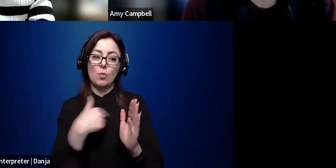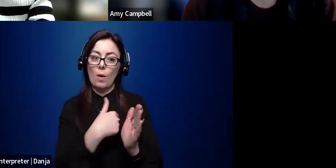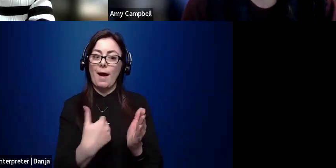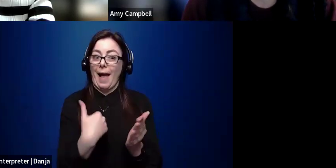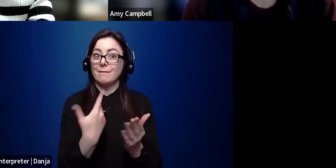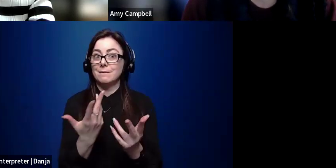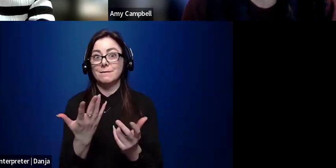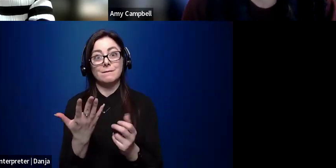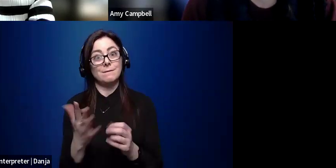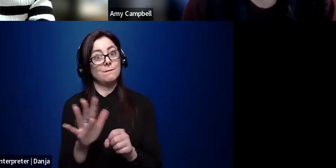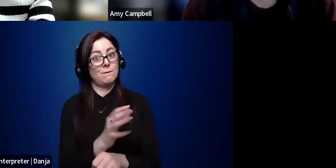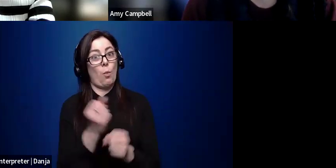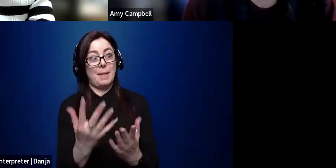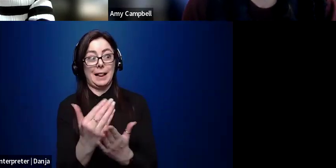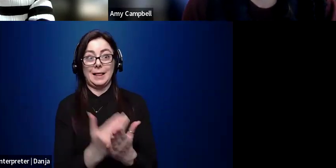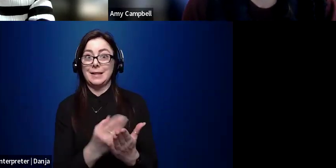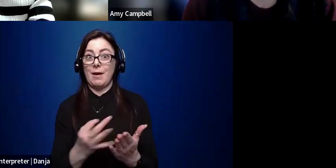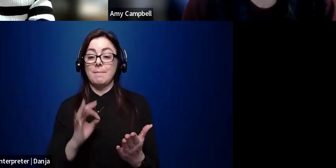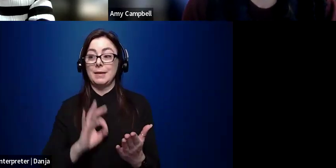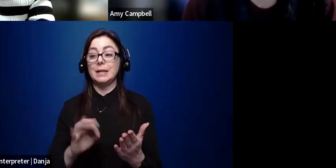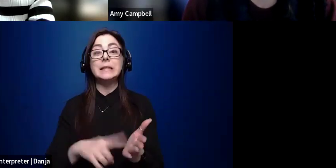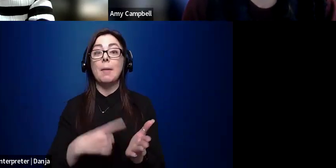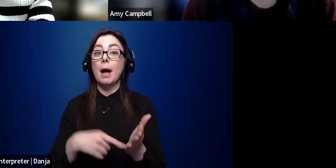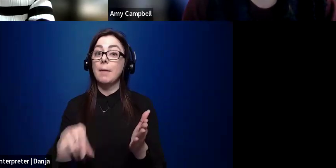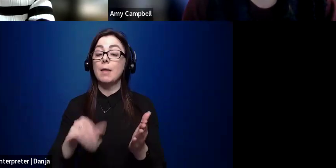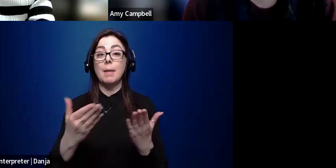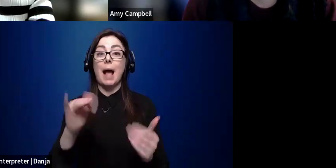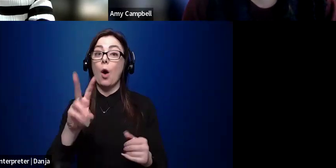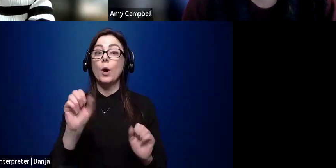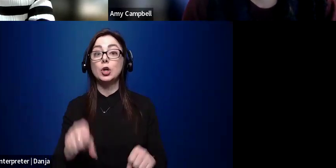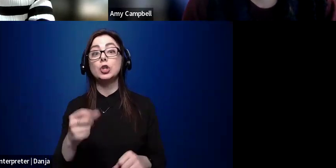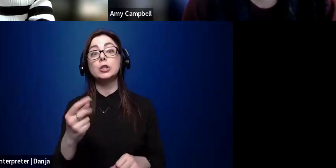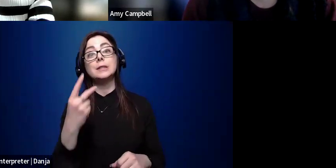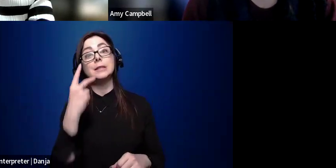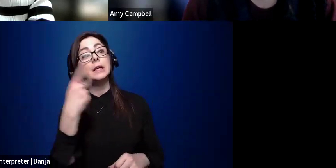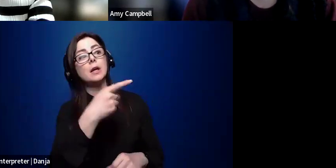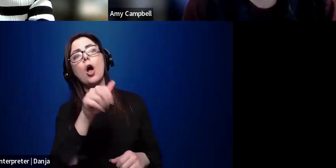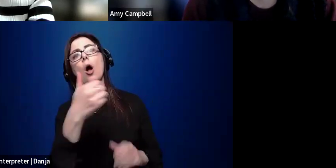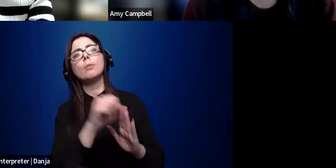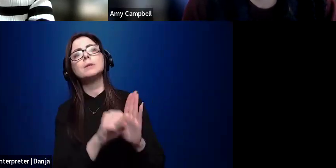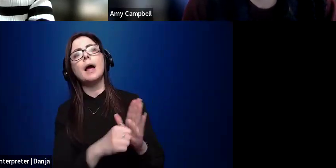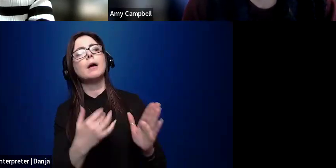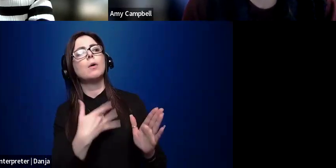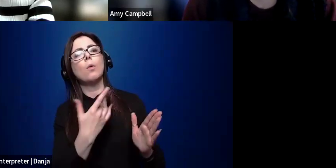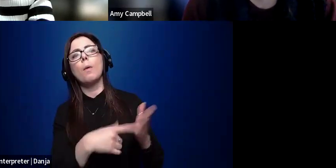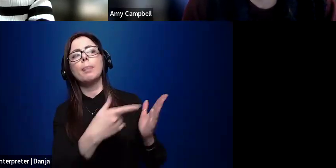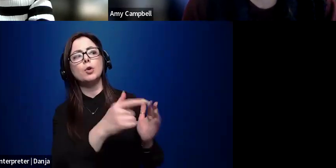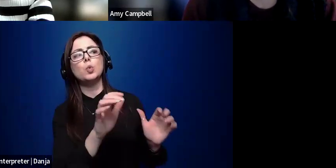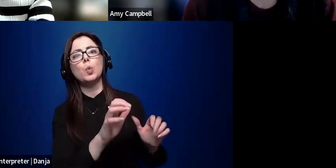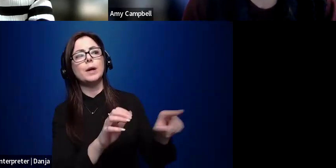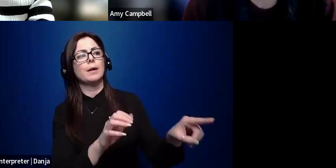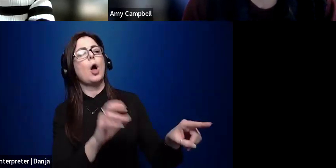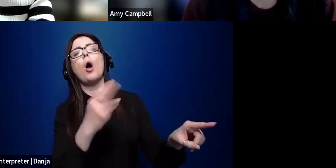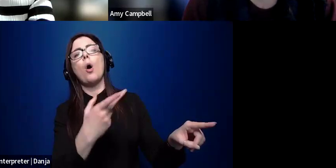We could look at what other states do and decide, we're just not going to do those other things. Again, those other things probably keep people in the